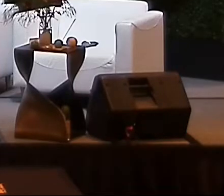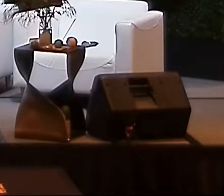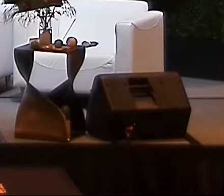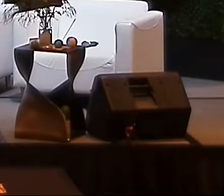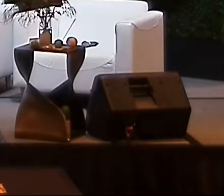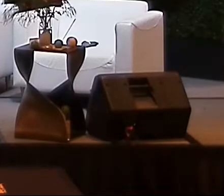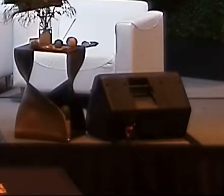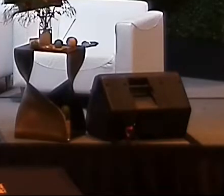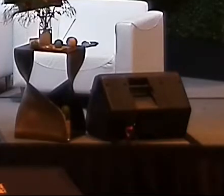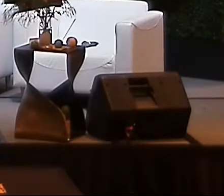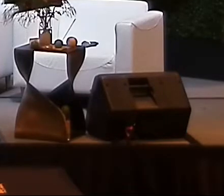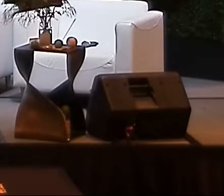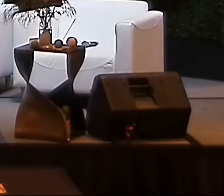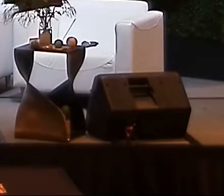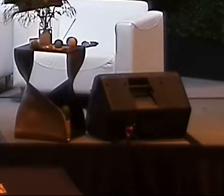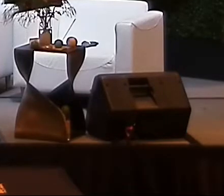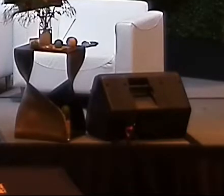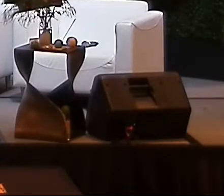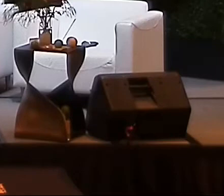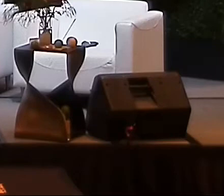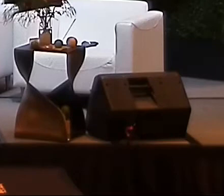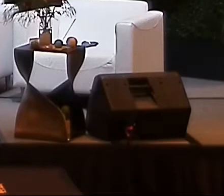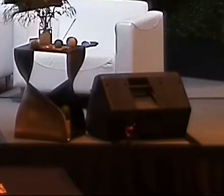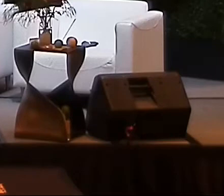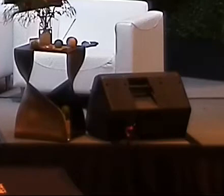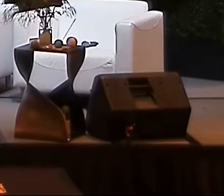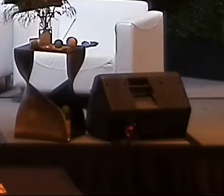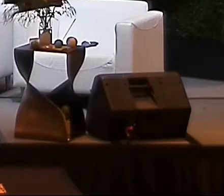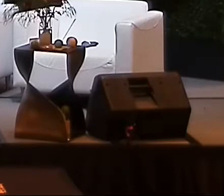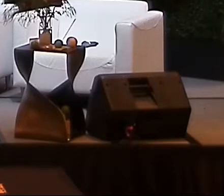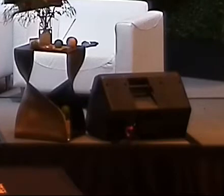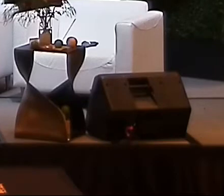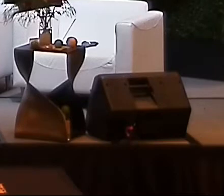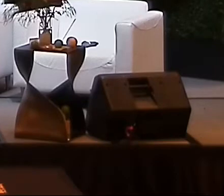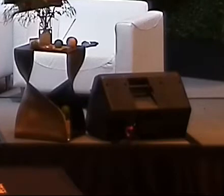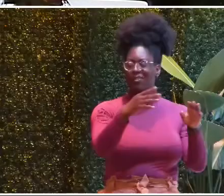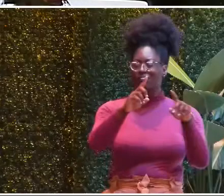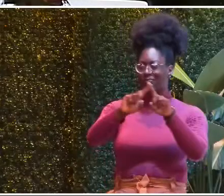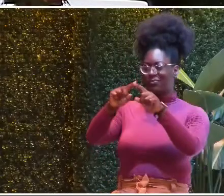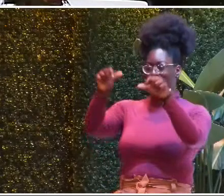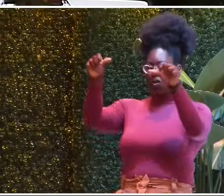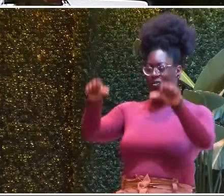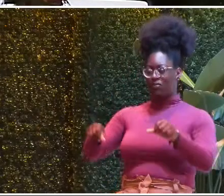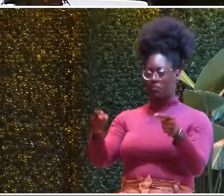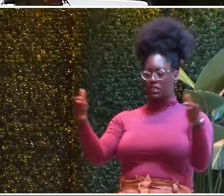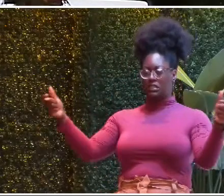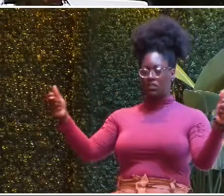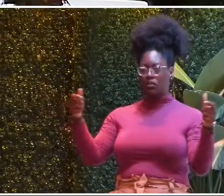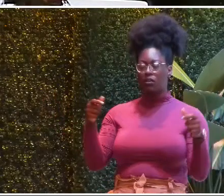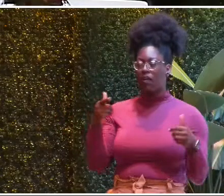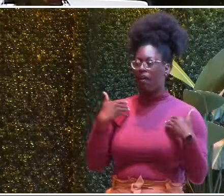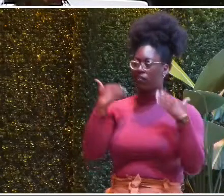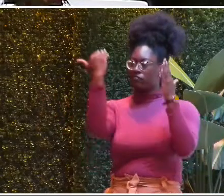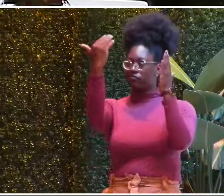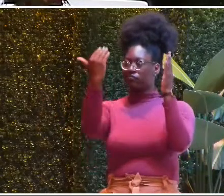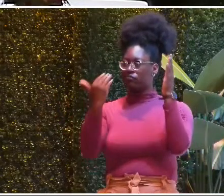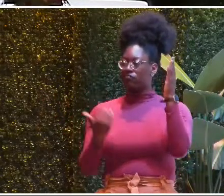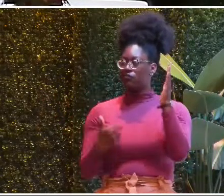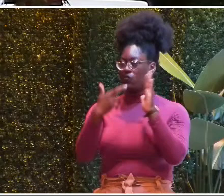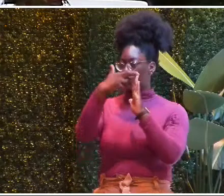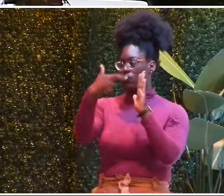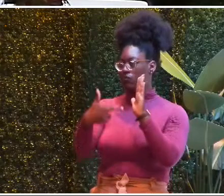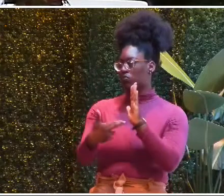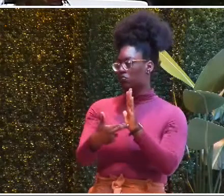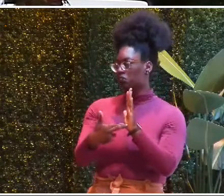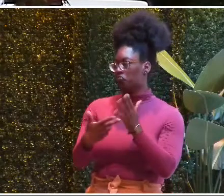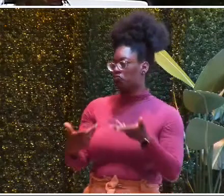the back of the room. There are some in the hallways and throughout the space. And I'm just gonna run through them briefly,